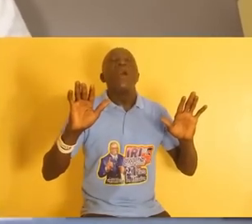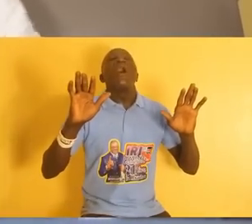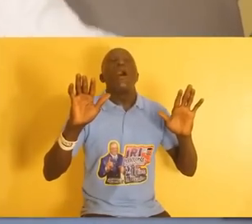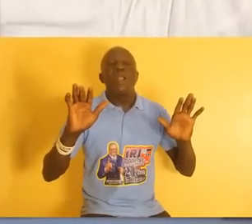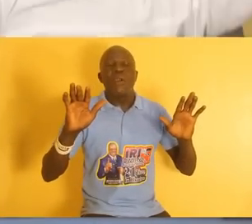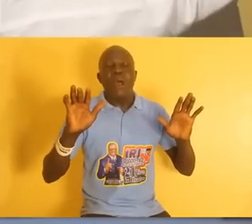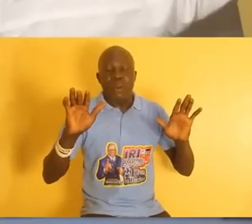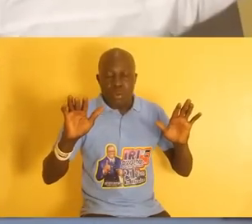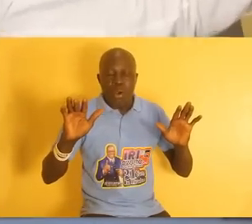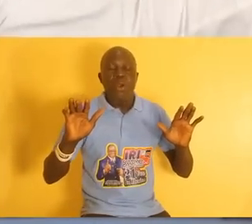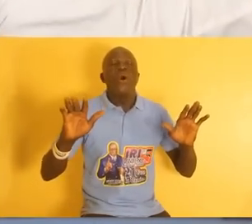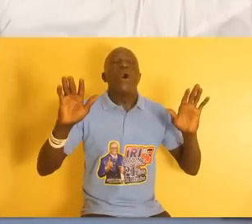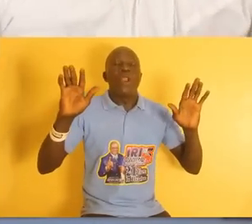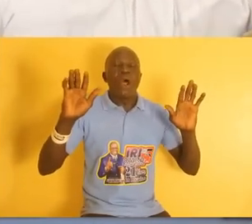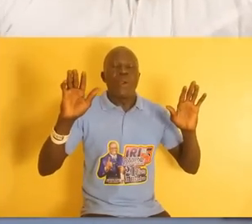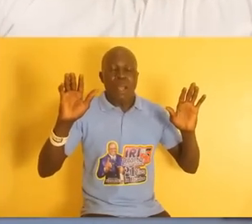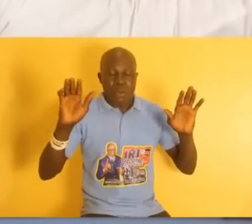Yes.